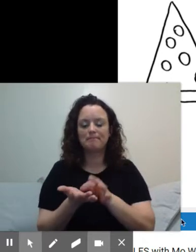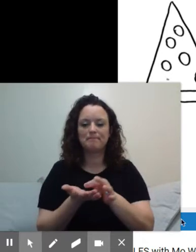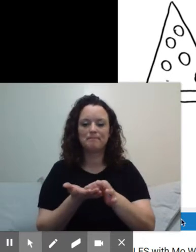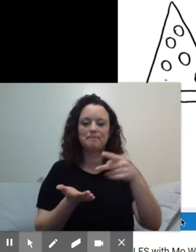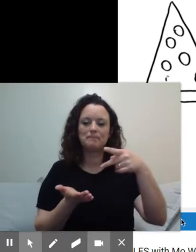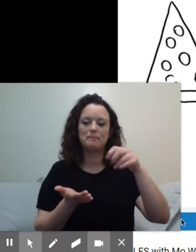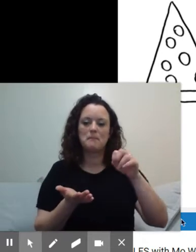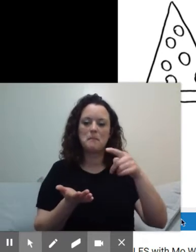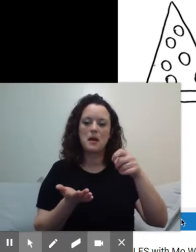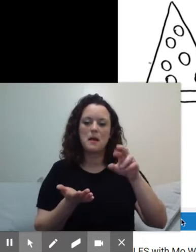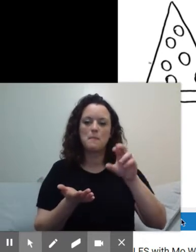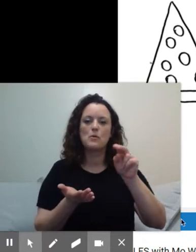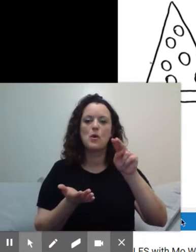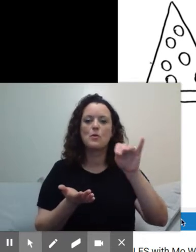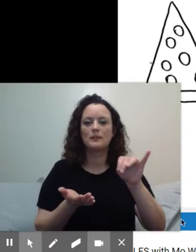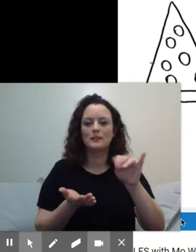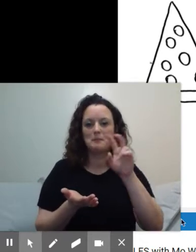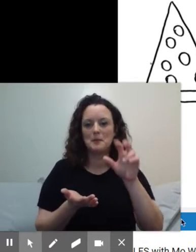pepperoni pizza.